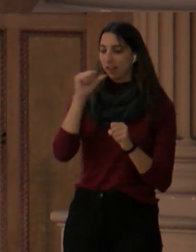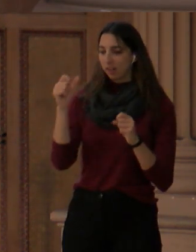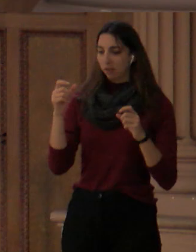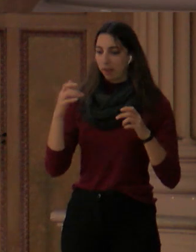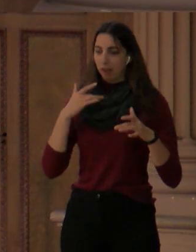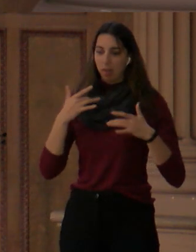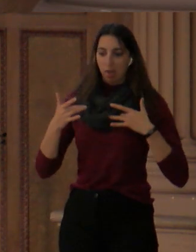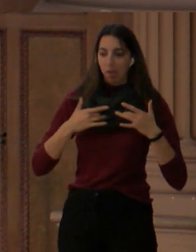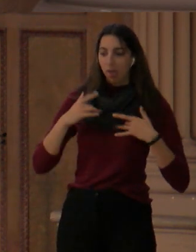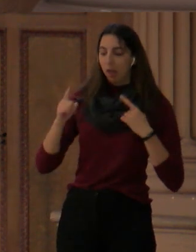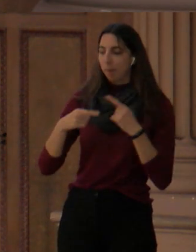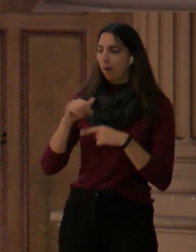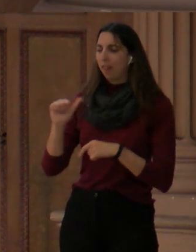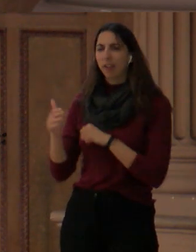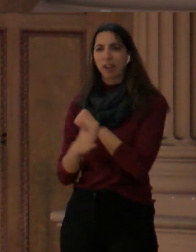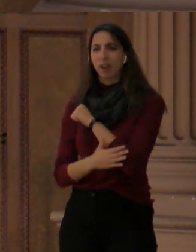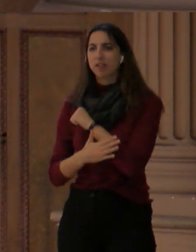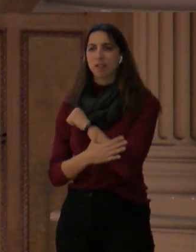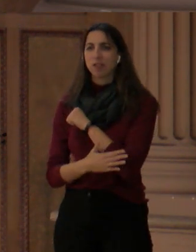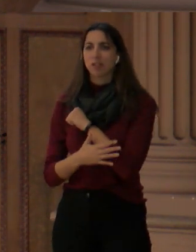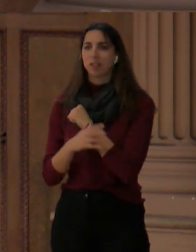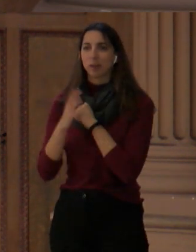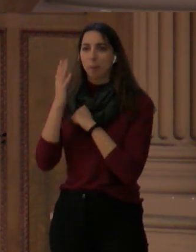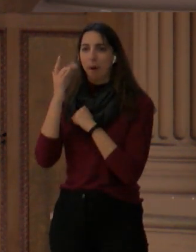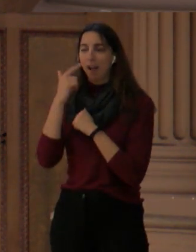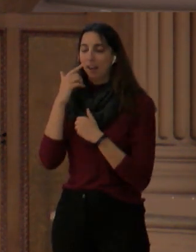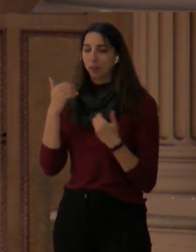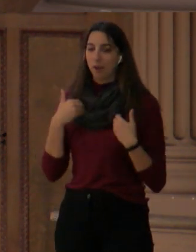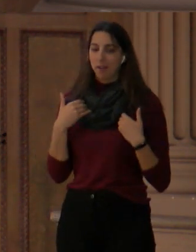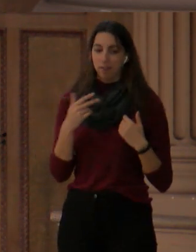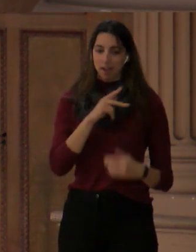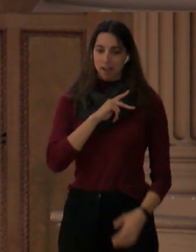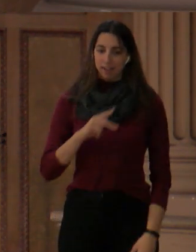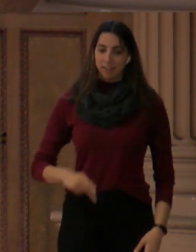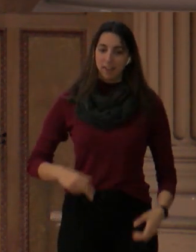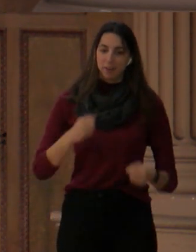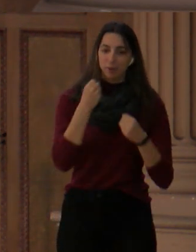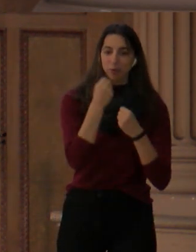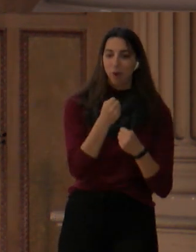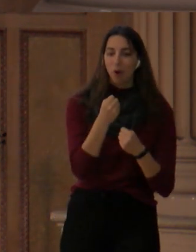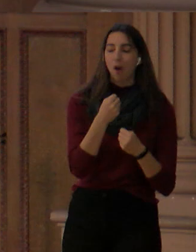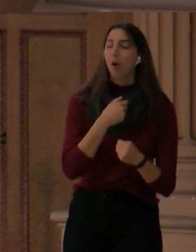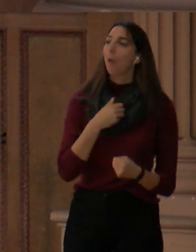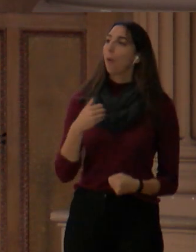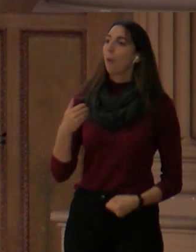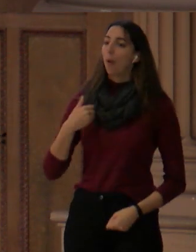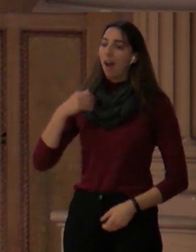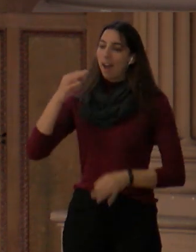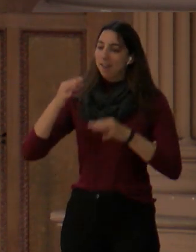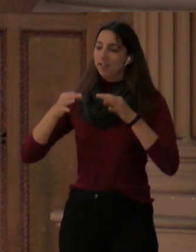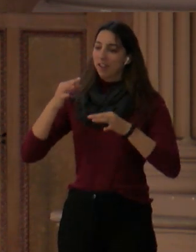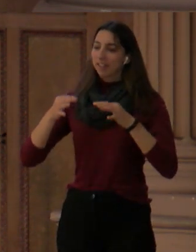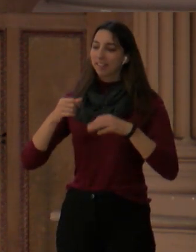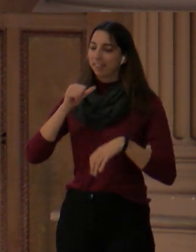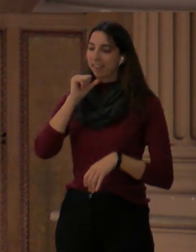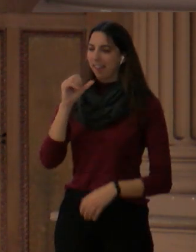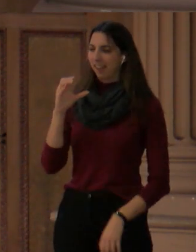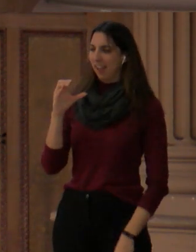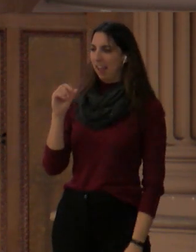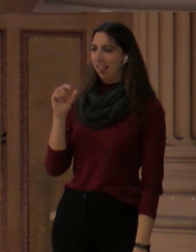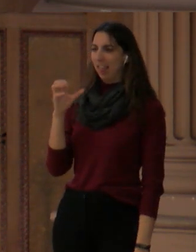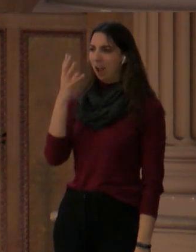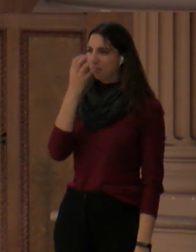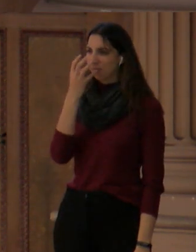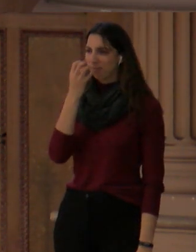got your strong king. There's a certain sense of relief because now there will be good justice. It's not like a clown in charge. We've got like a good guy